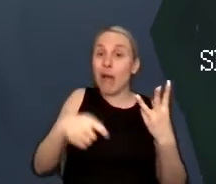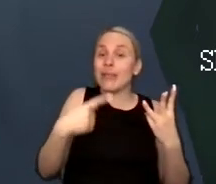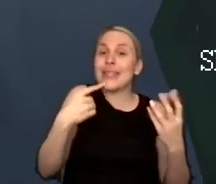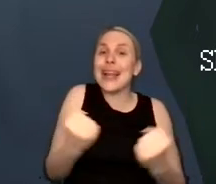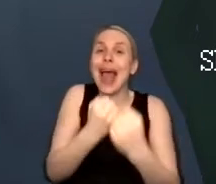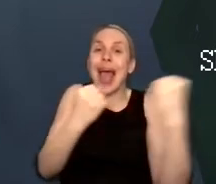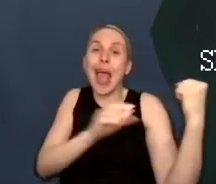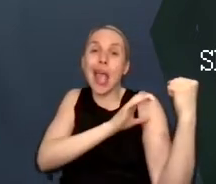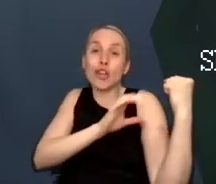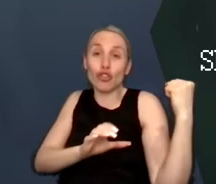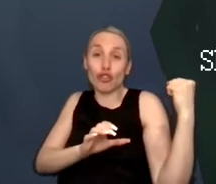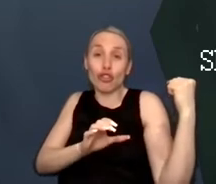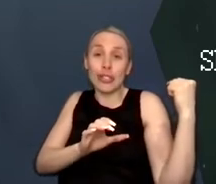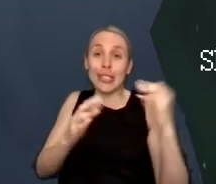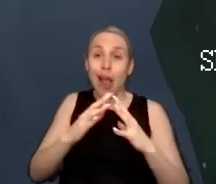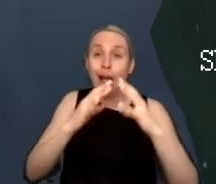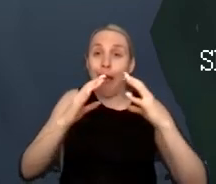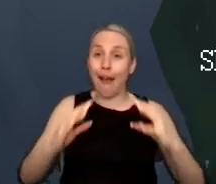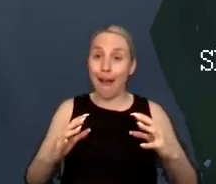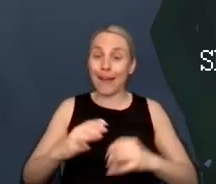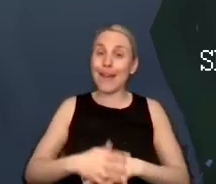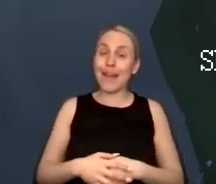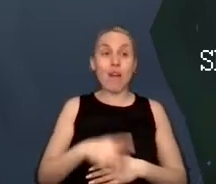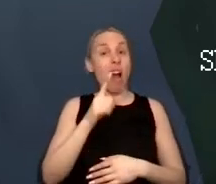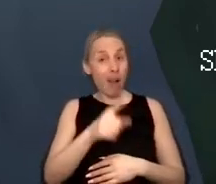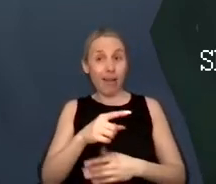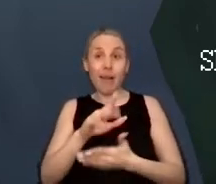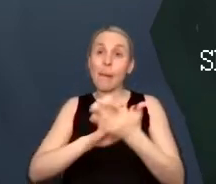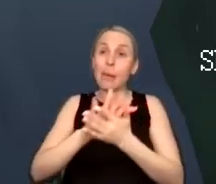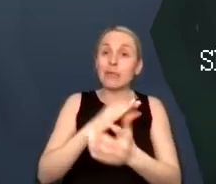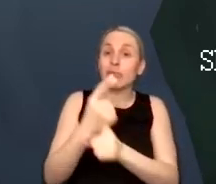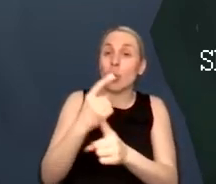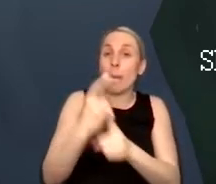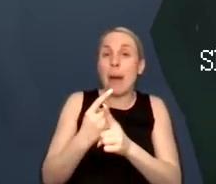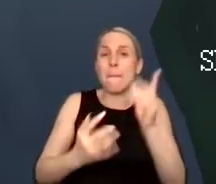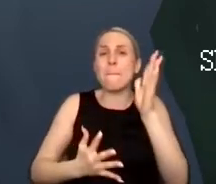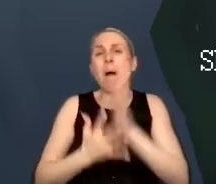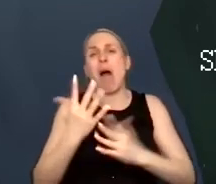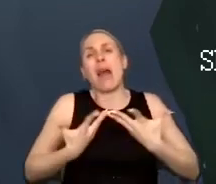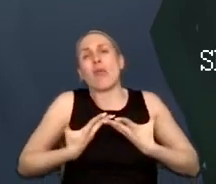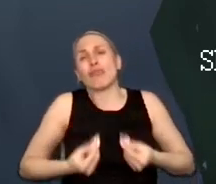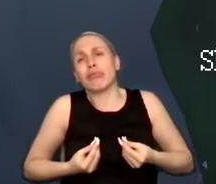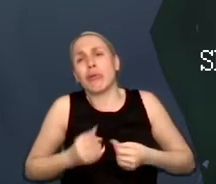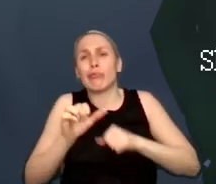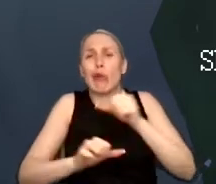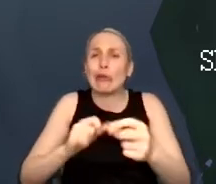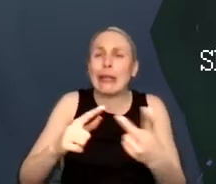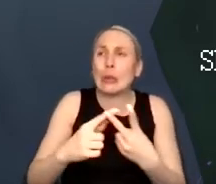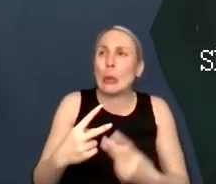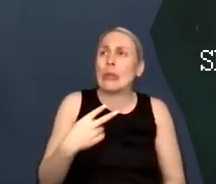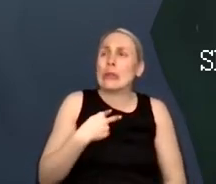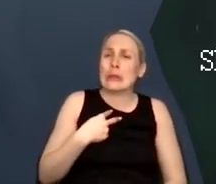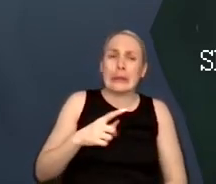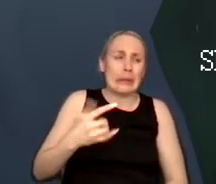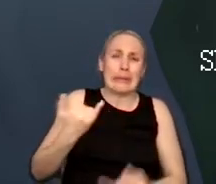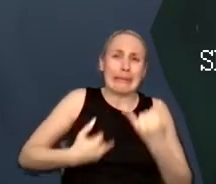really good to talk about like the kind of burnout process and the self-doubt that's involved in making a project that's never been